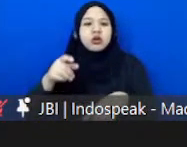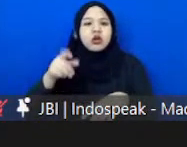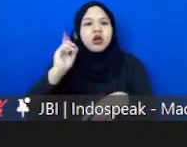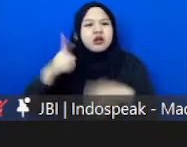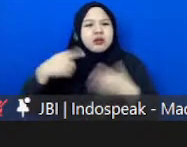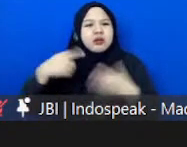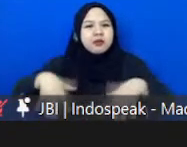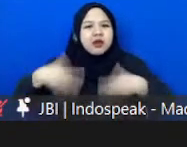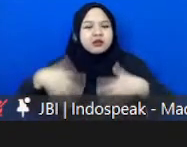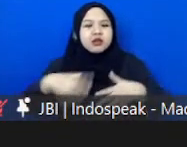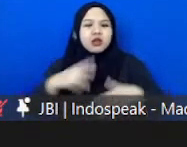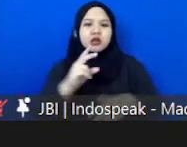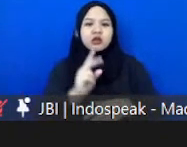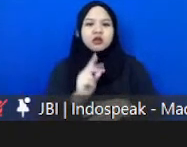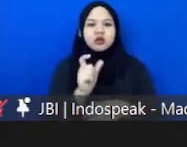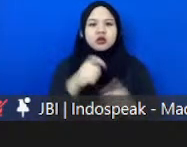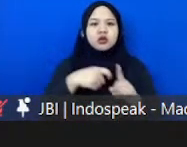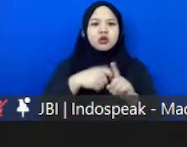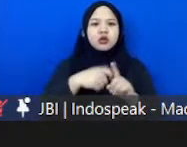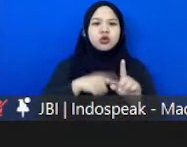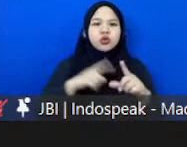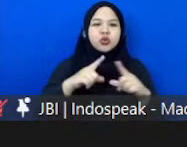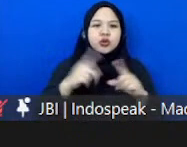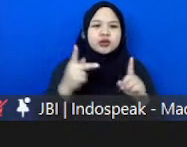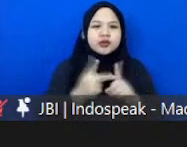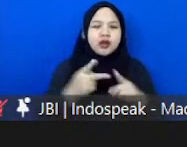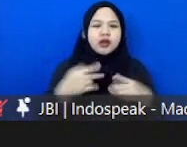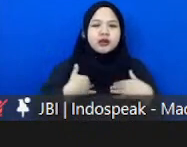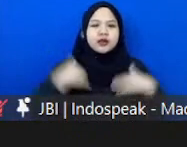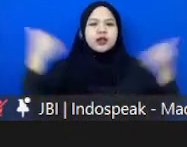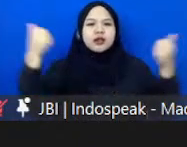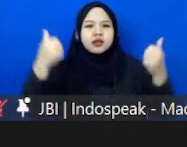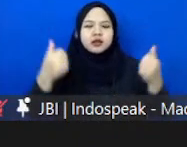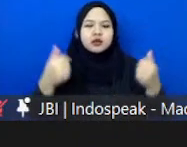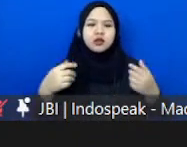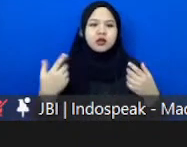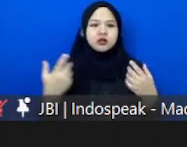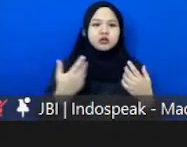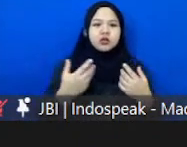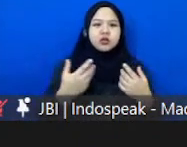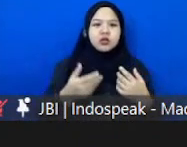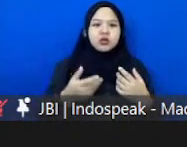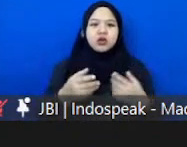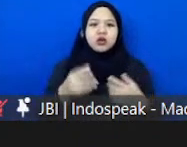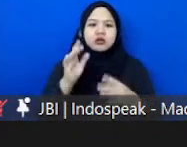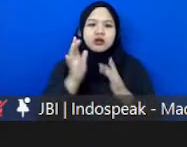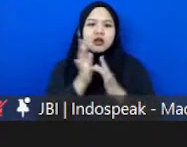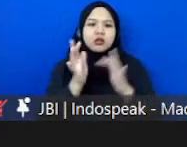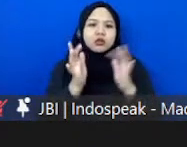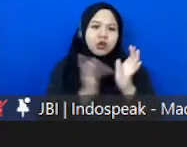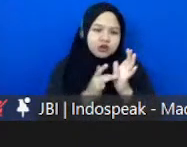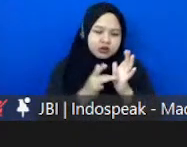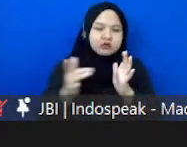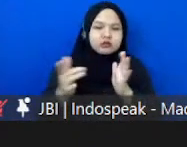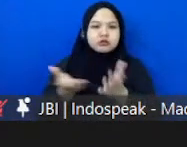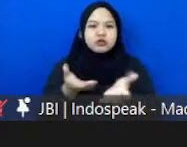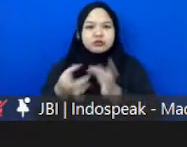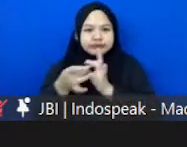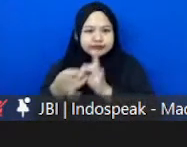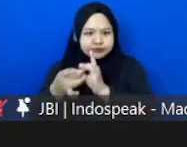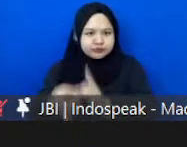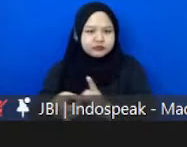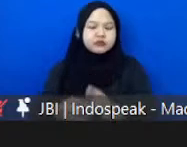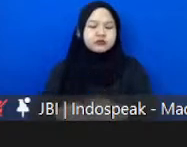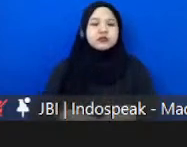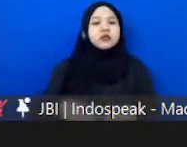practitioner, Balinese traditional healing, that is called Balian, and Catholic priests and brothers providing care. And for today,